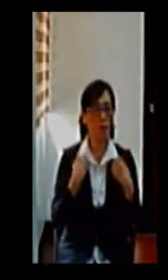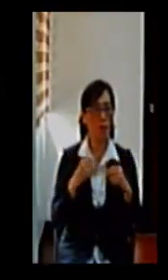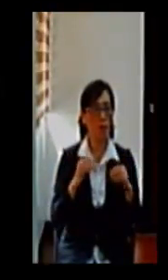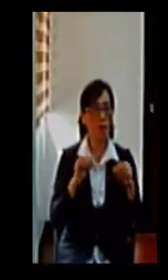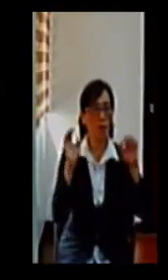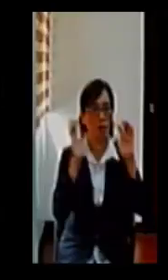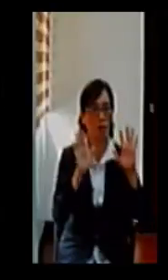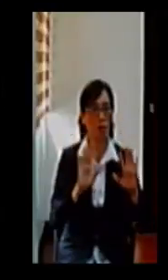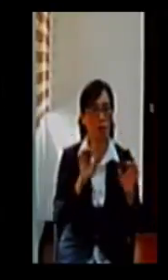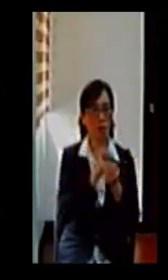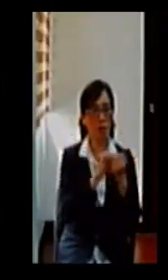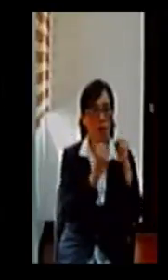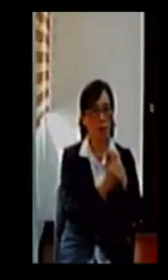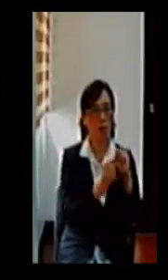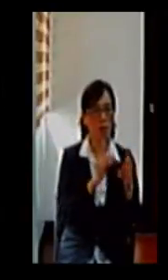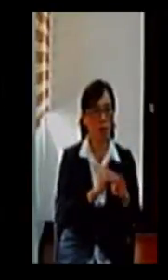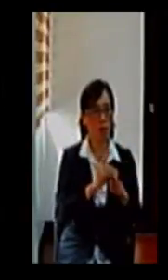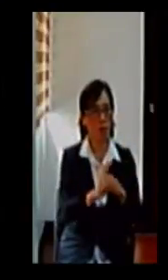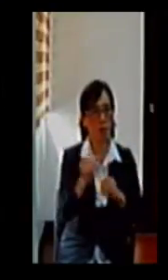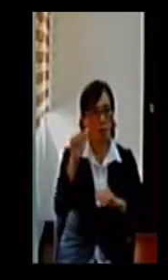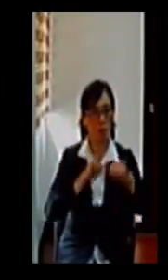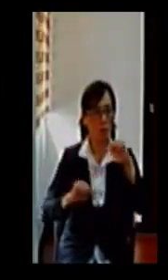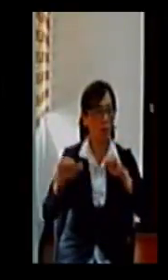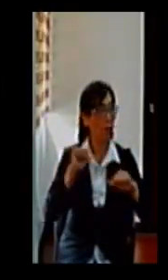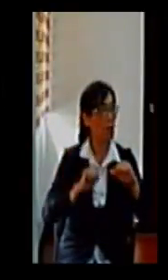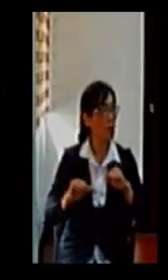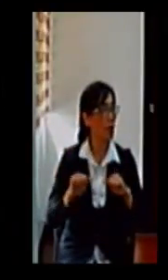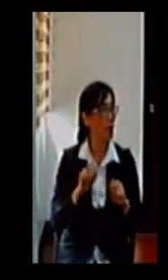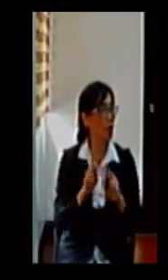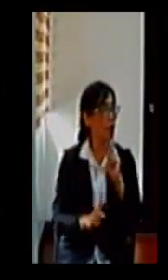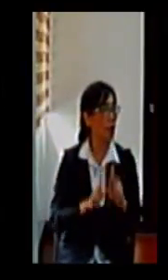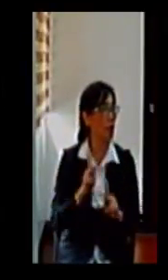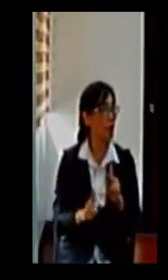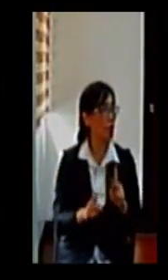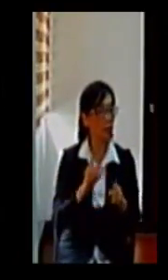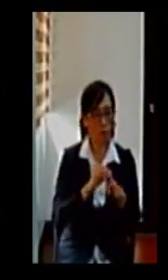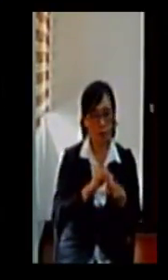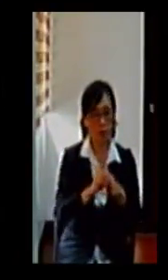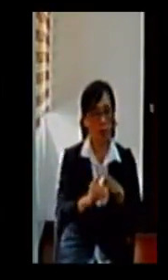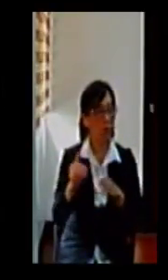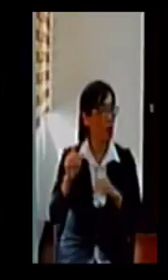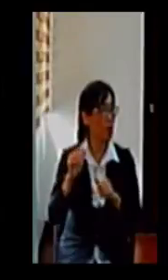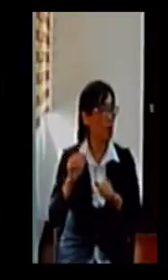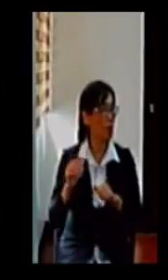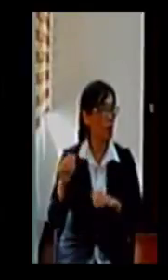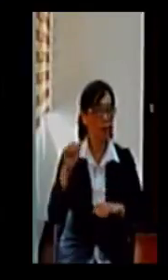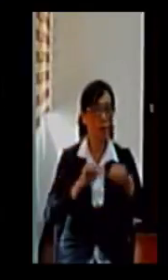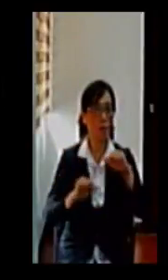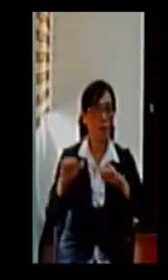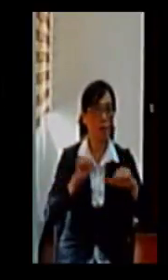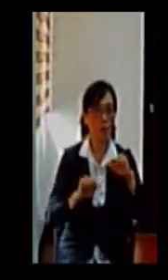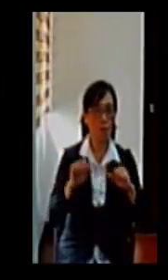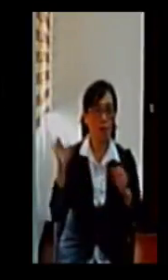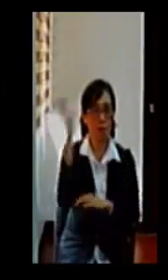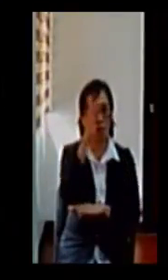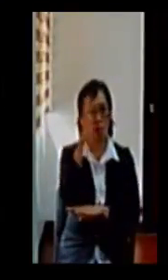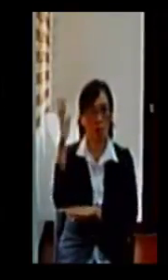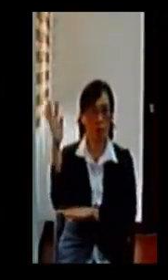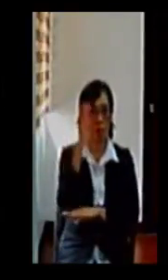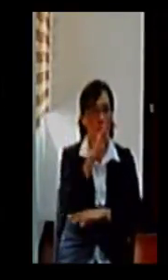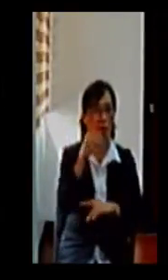action of the people in the community? It's a direct action. It's a direct persecution on forests and the